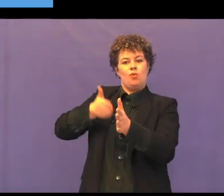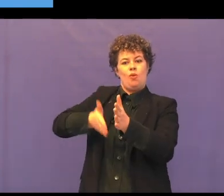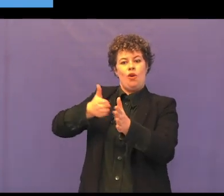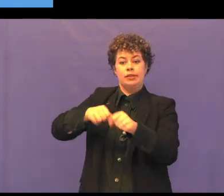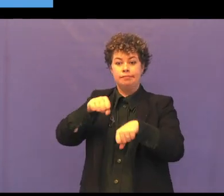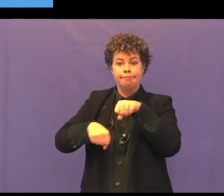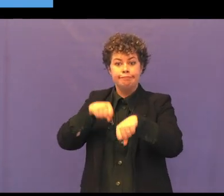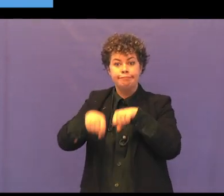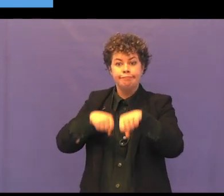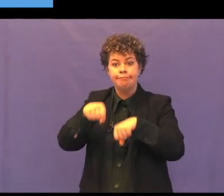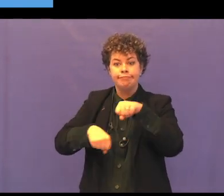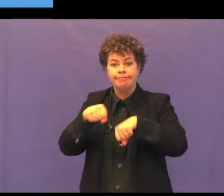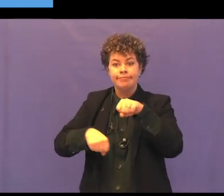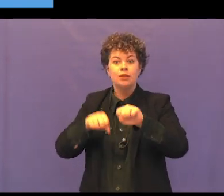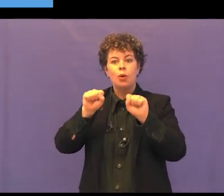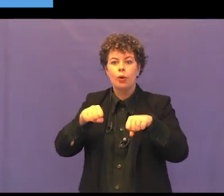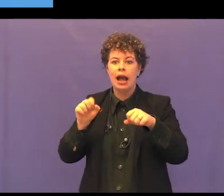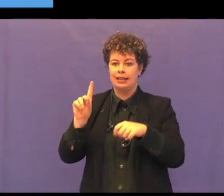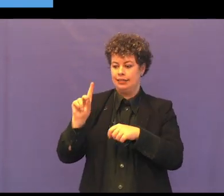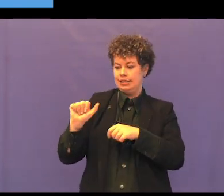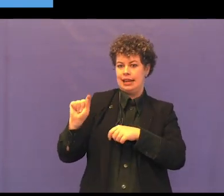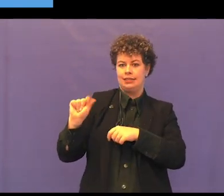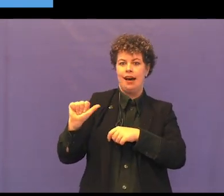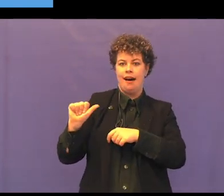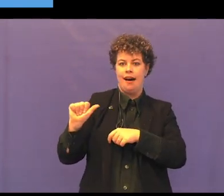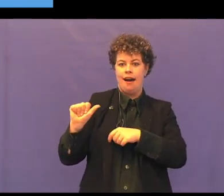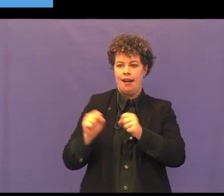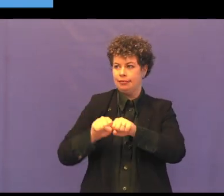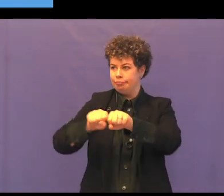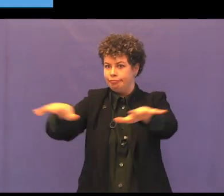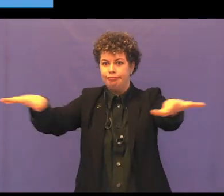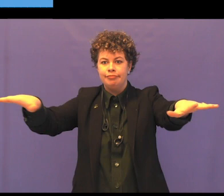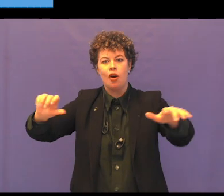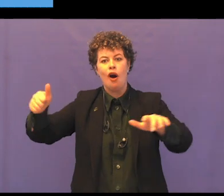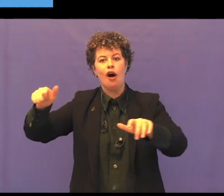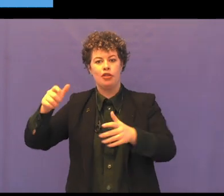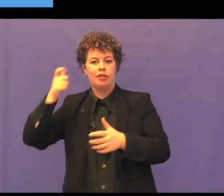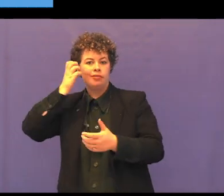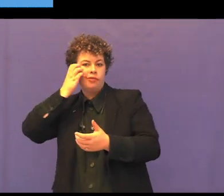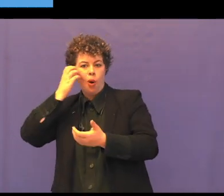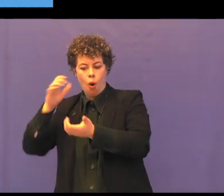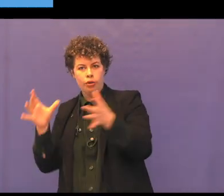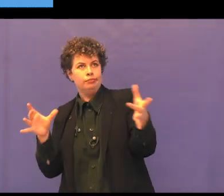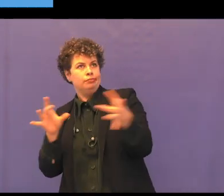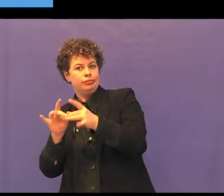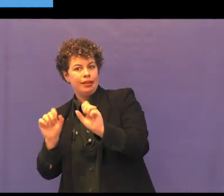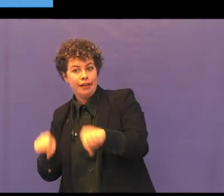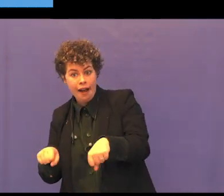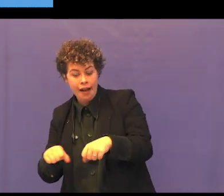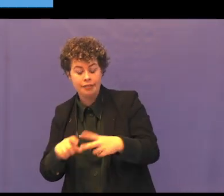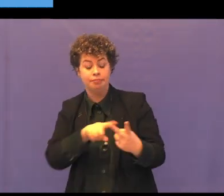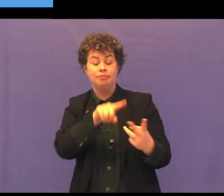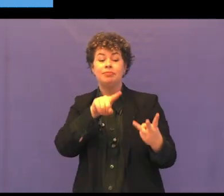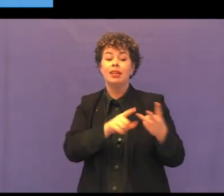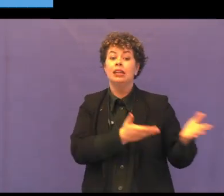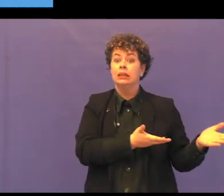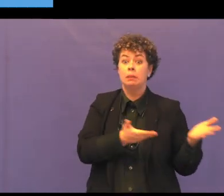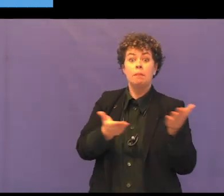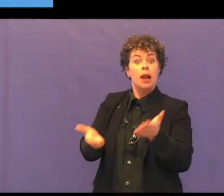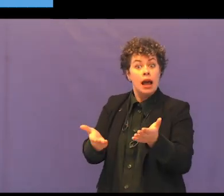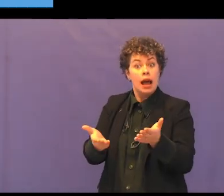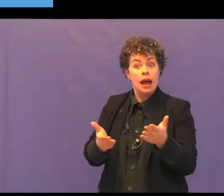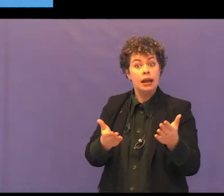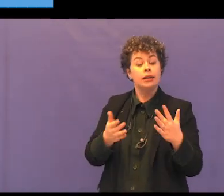of course, one of the things about supply-side ecology, however, this is one of the difficulties, is what's called Yevon's